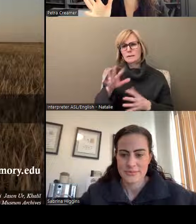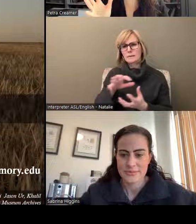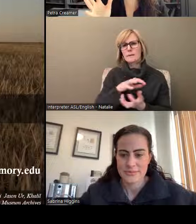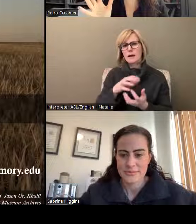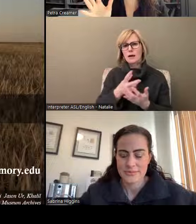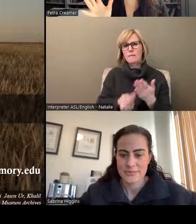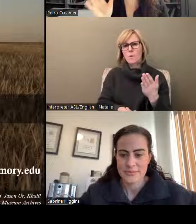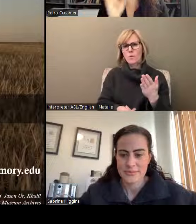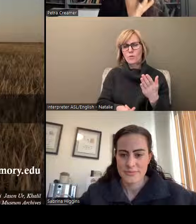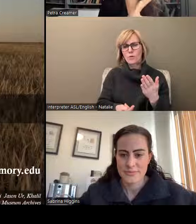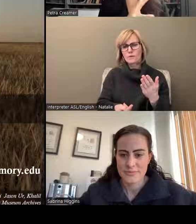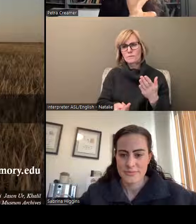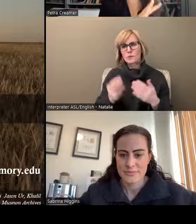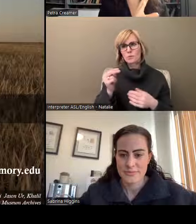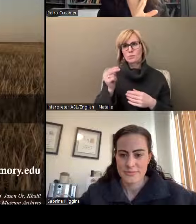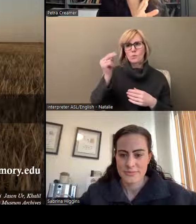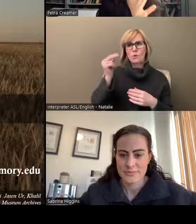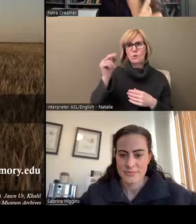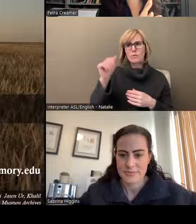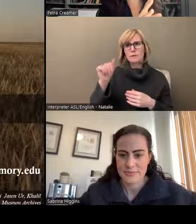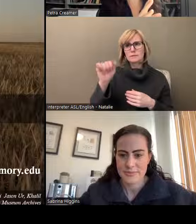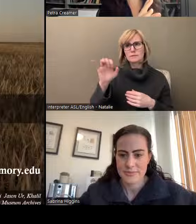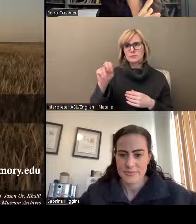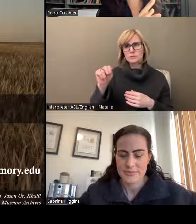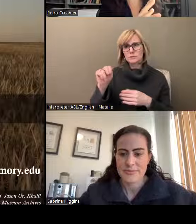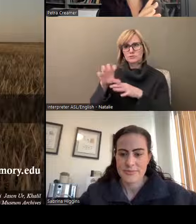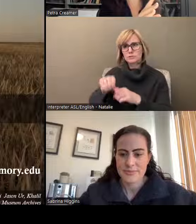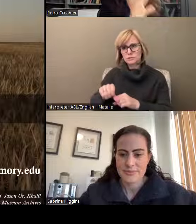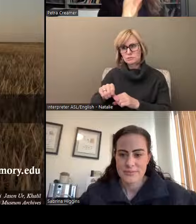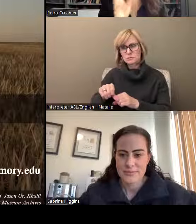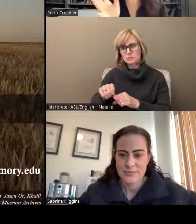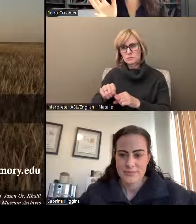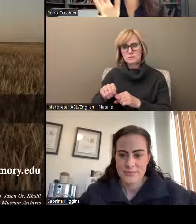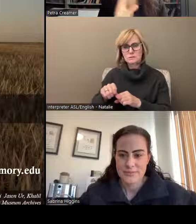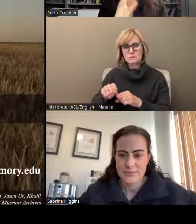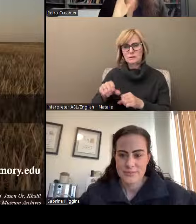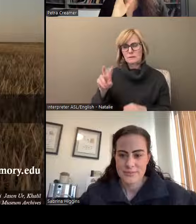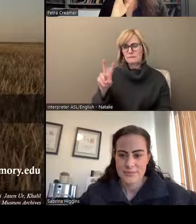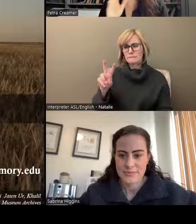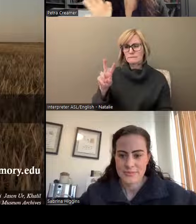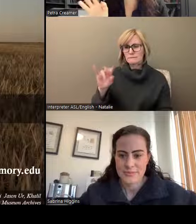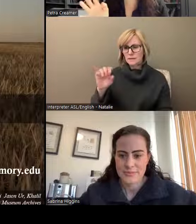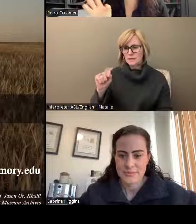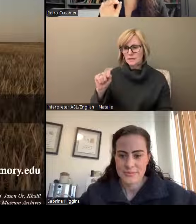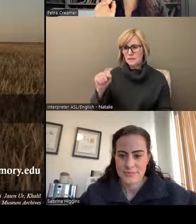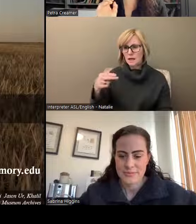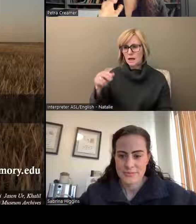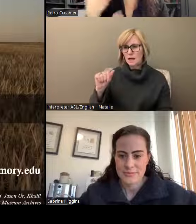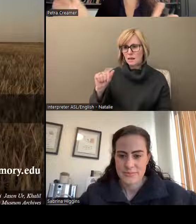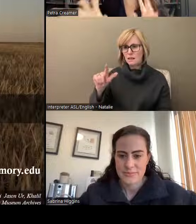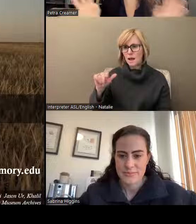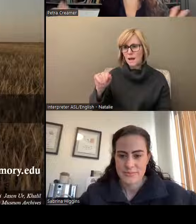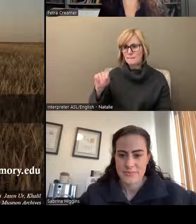both northern Syrian traditions in the Beit Halani orientation